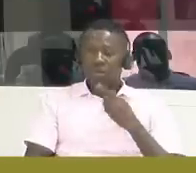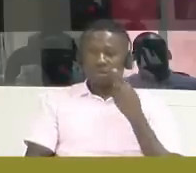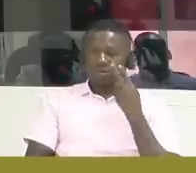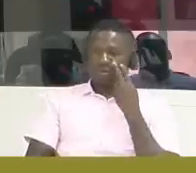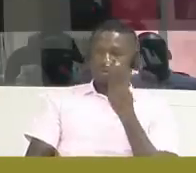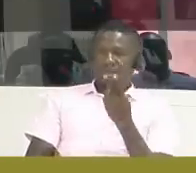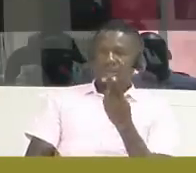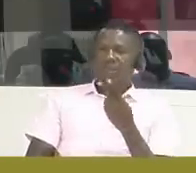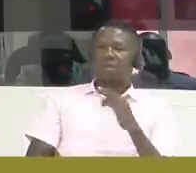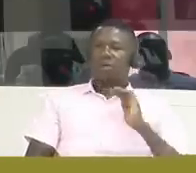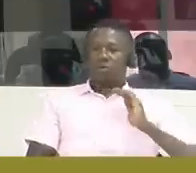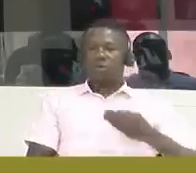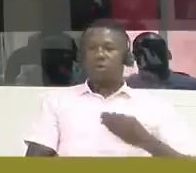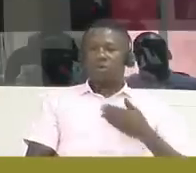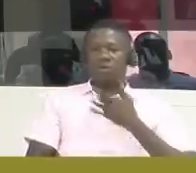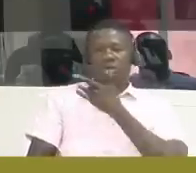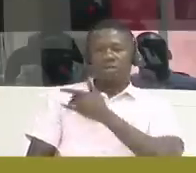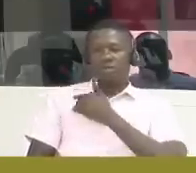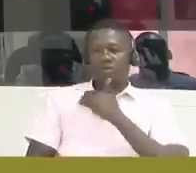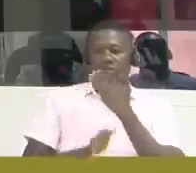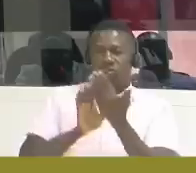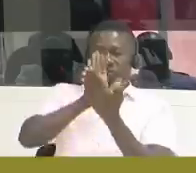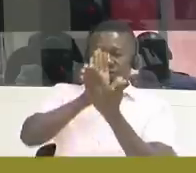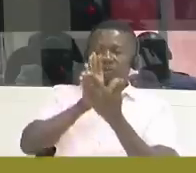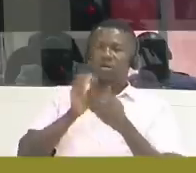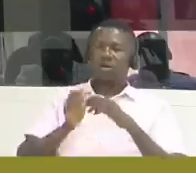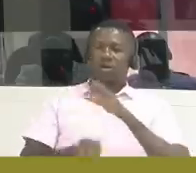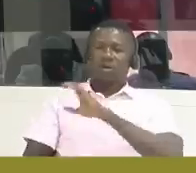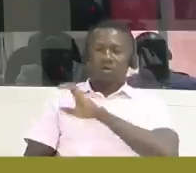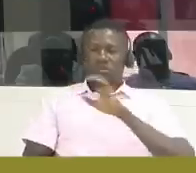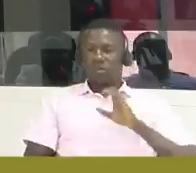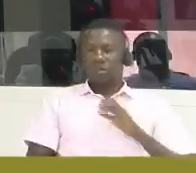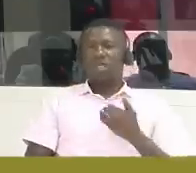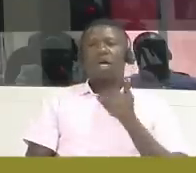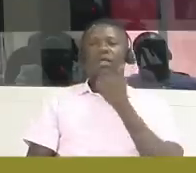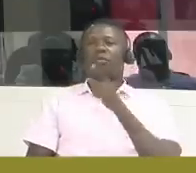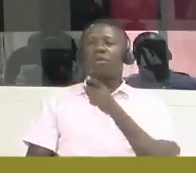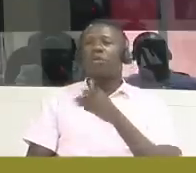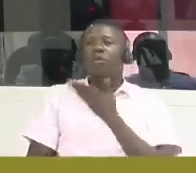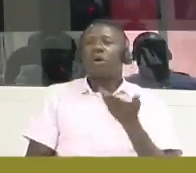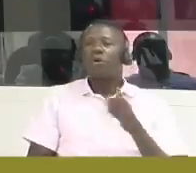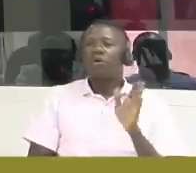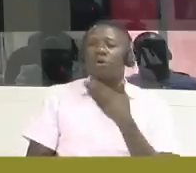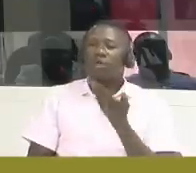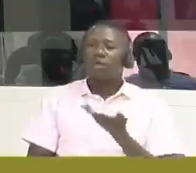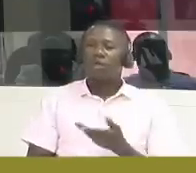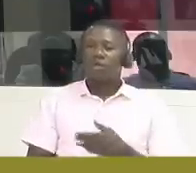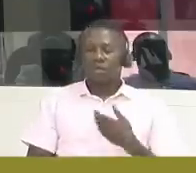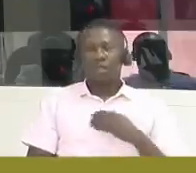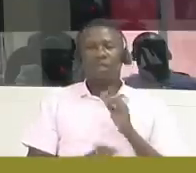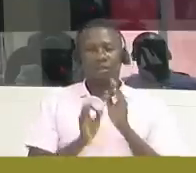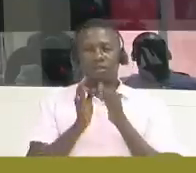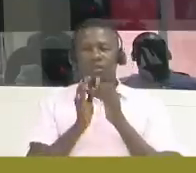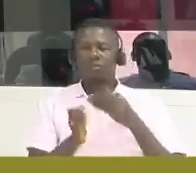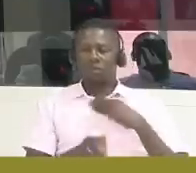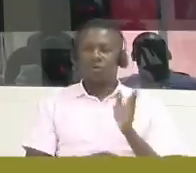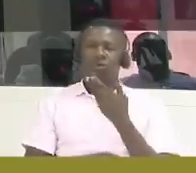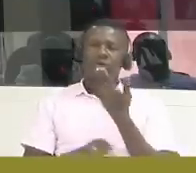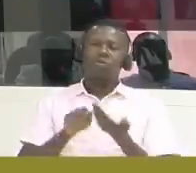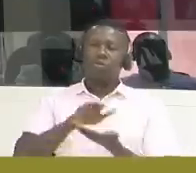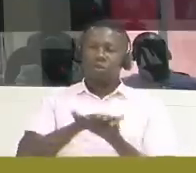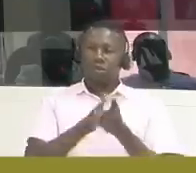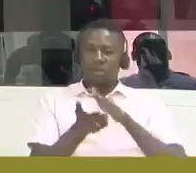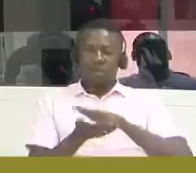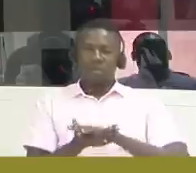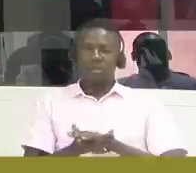was living opposite our compound. She asked me where I was going, and I told her I was going to the market.